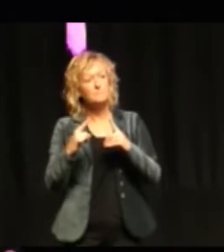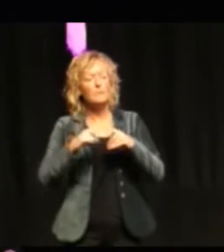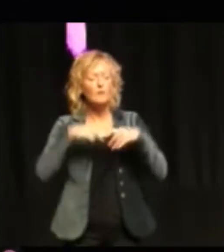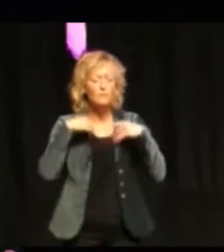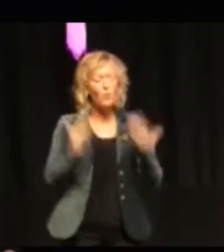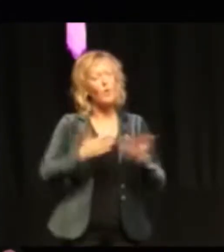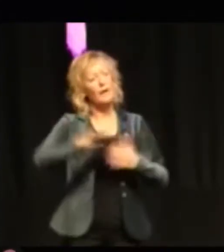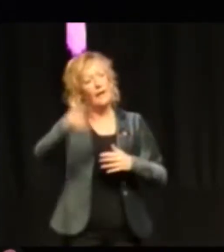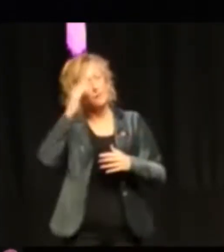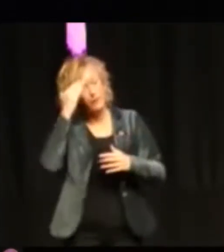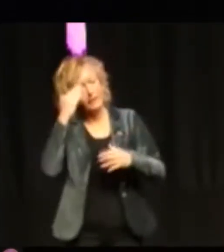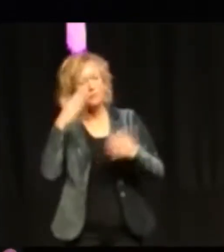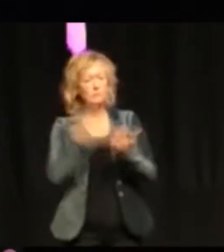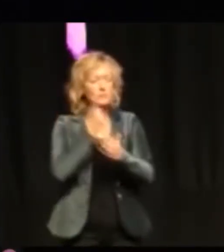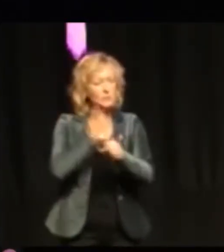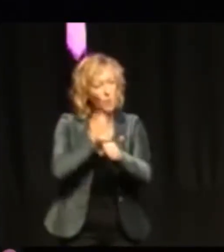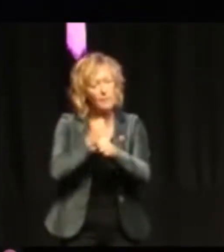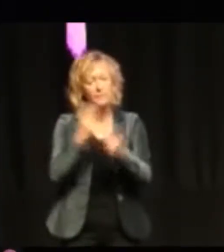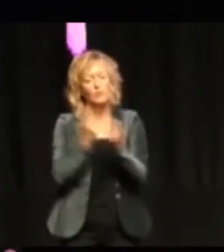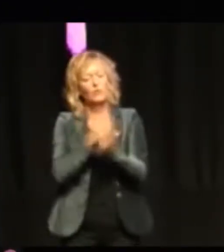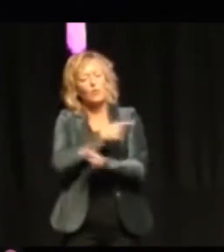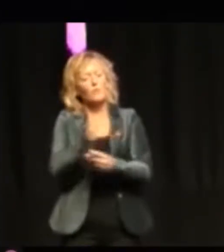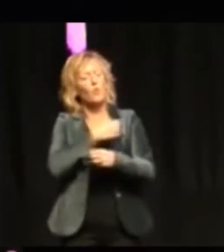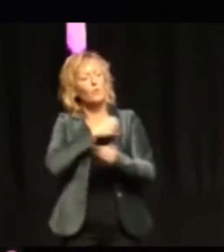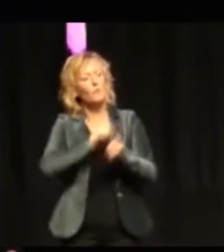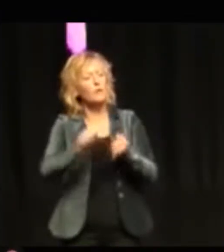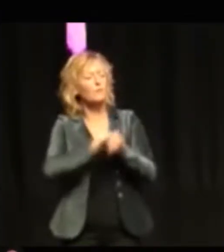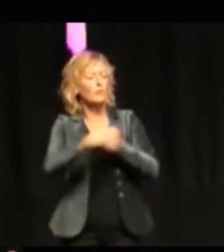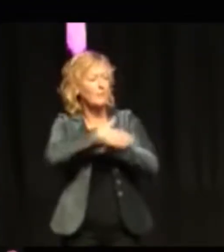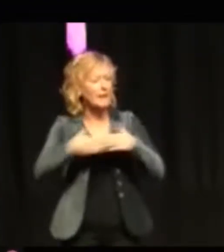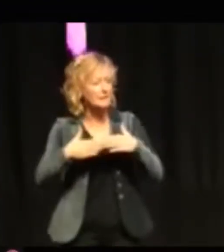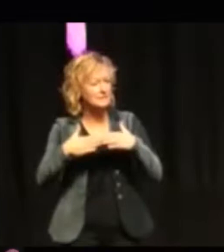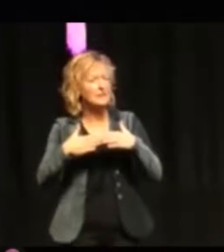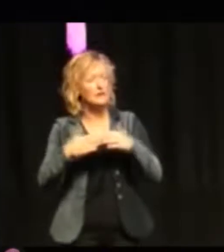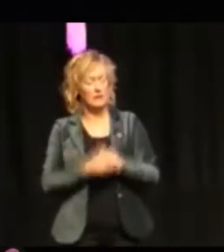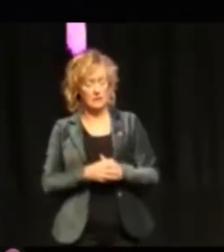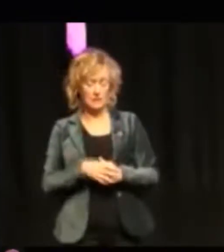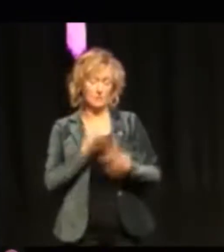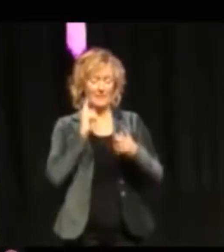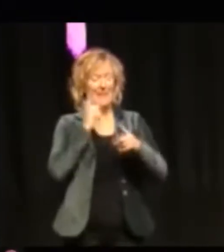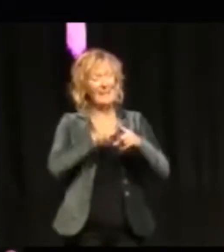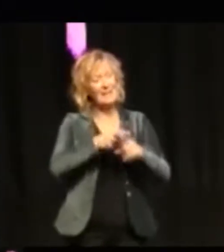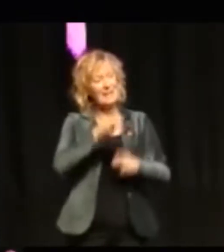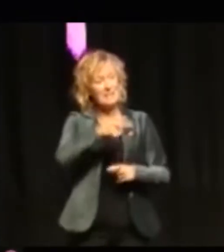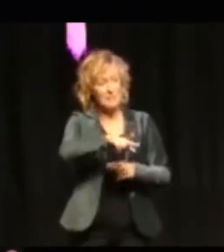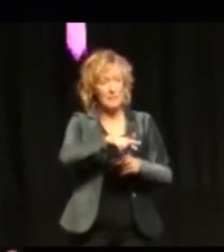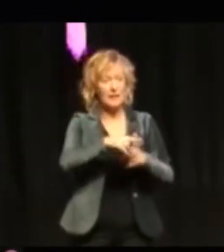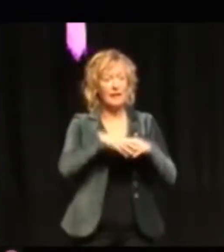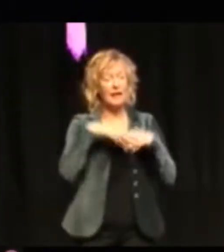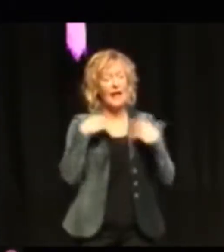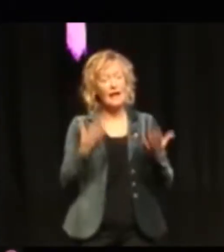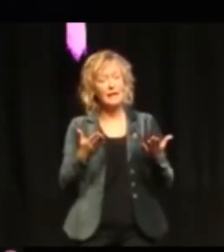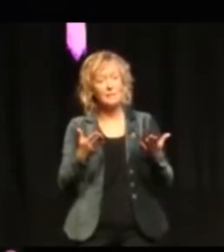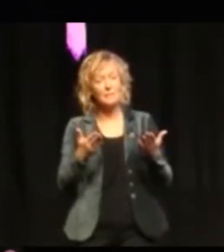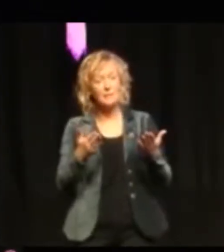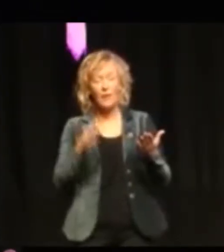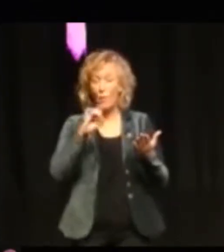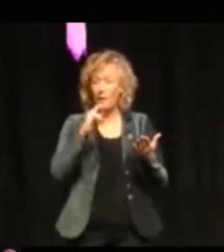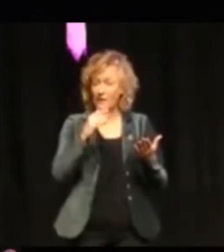experience a safe working place and so on. So you can imagine a very simple example would be oil is